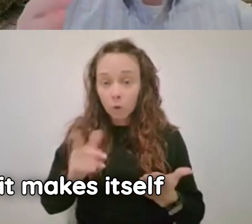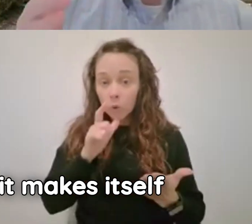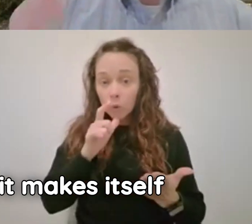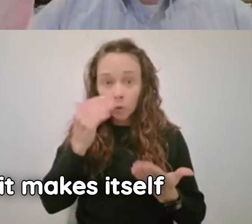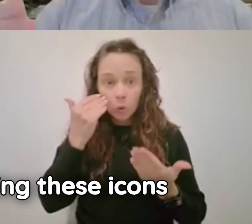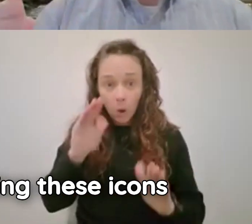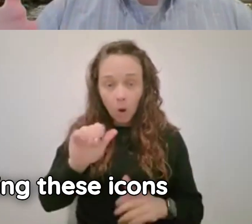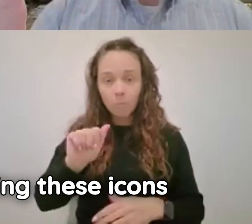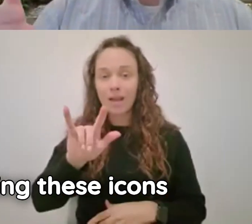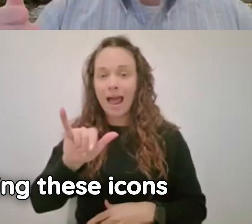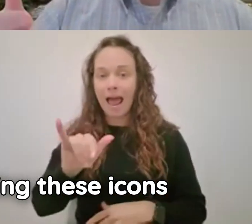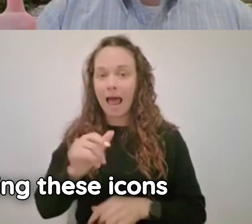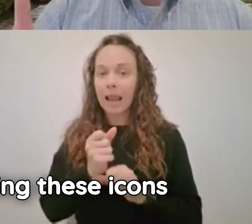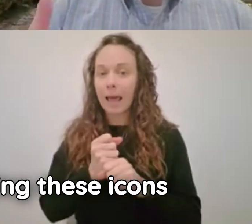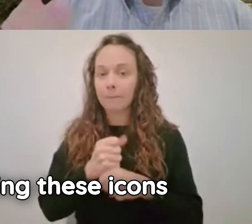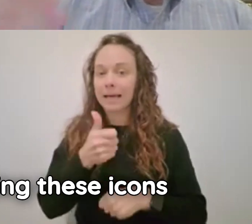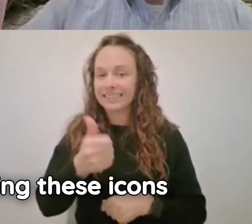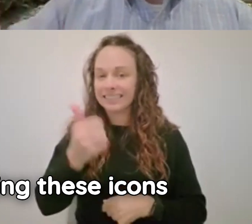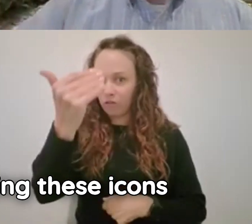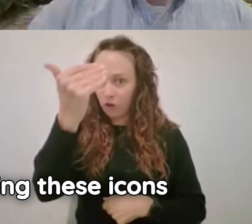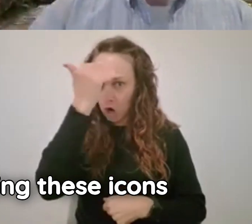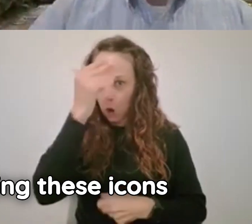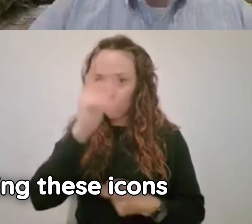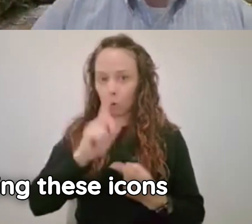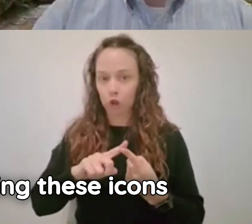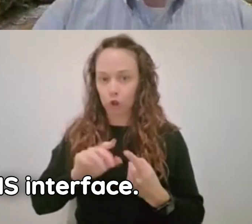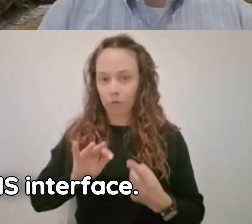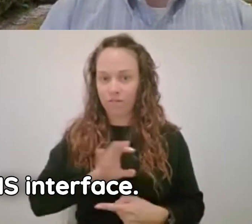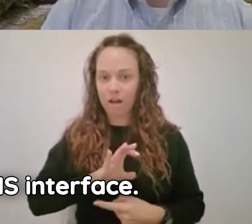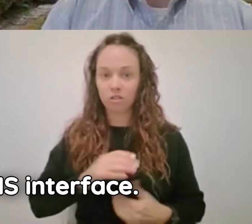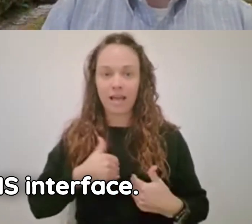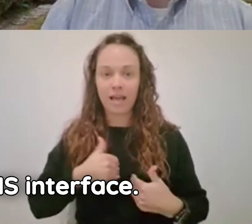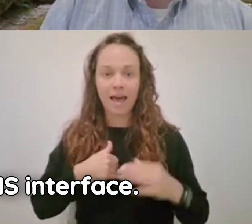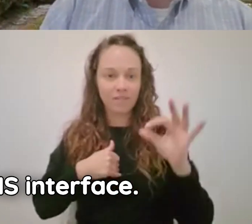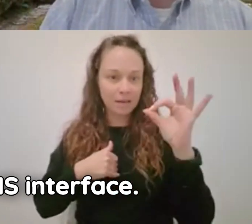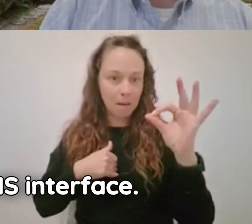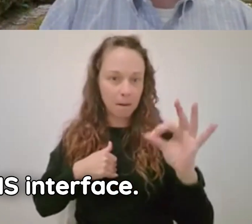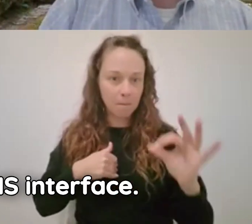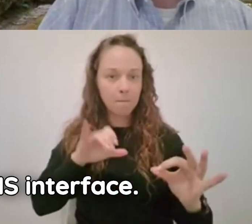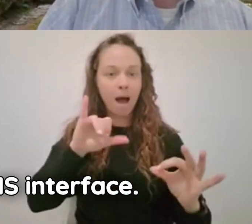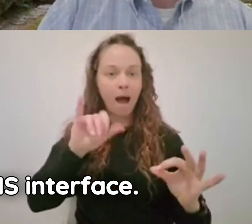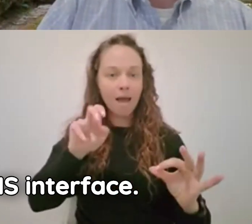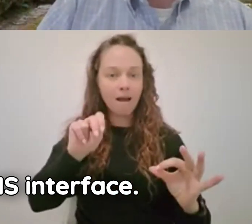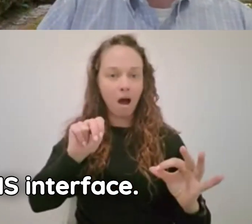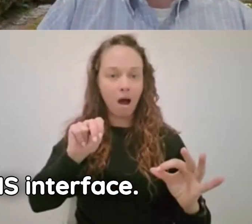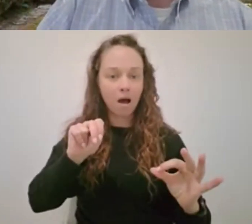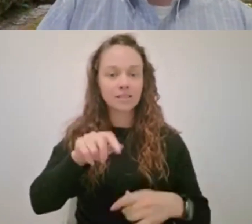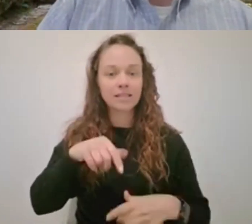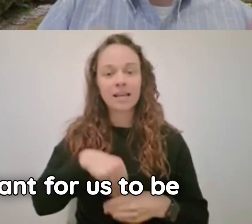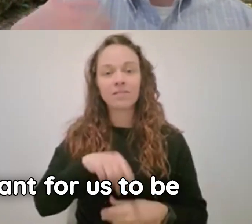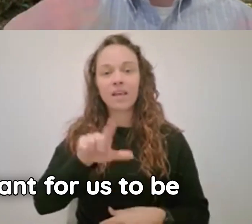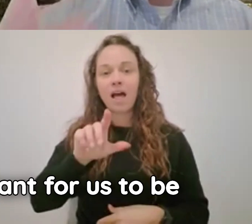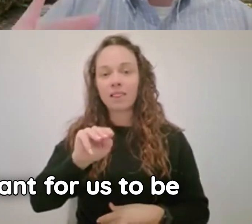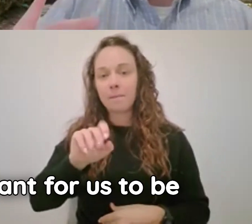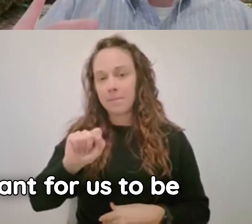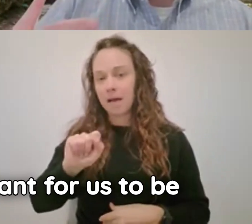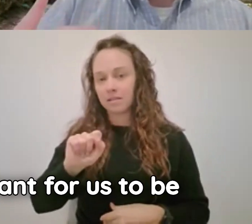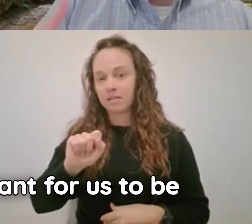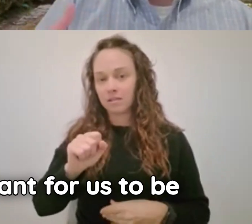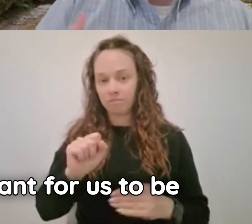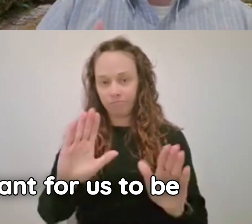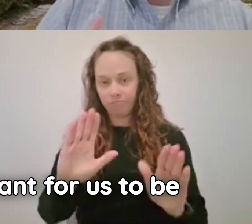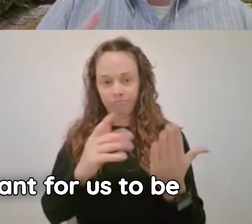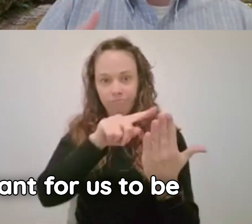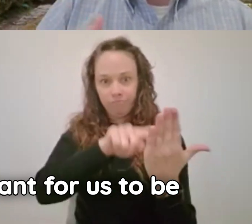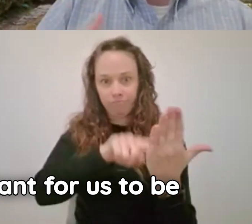it makes itself known to faculty by having these icons that show up in the LMS interface. And so it was very